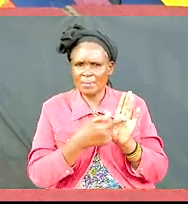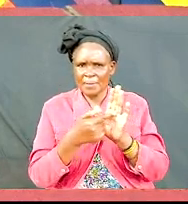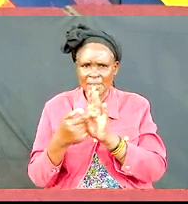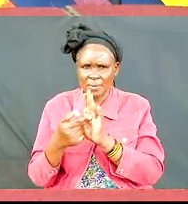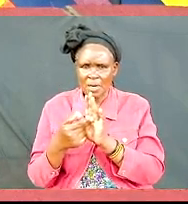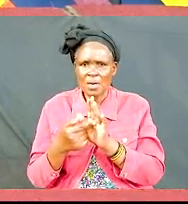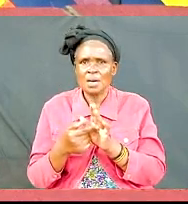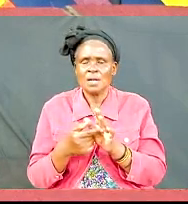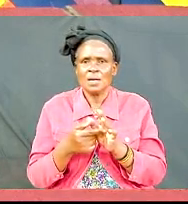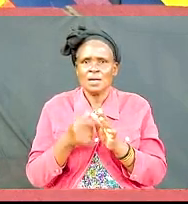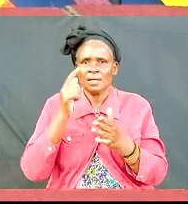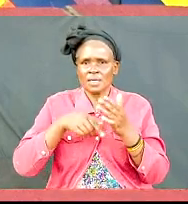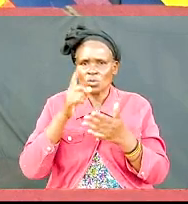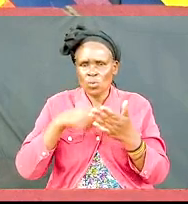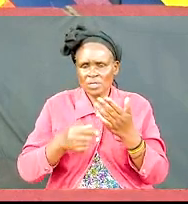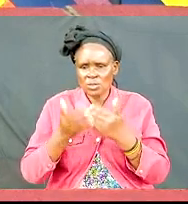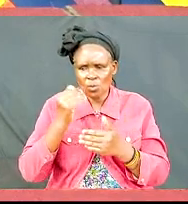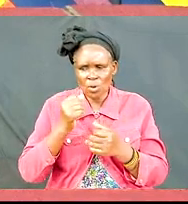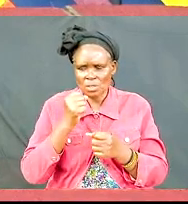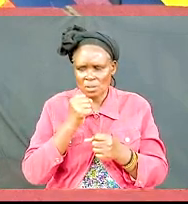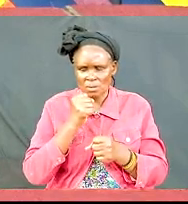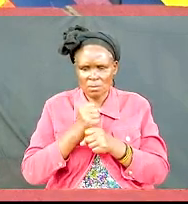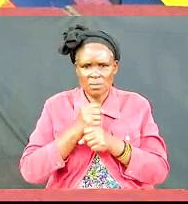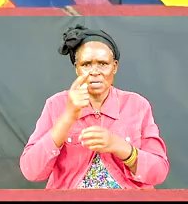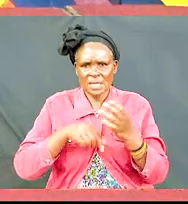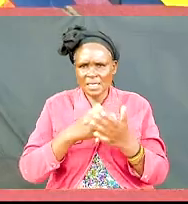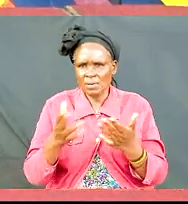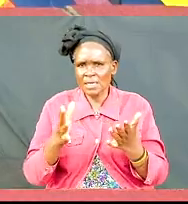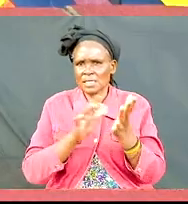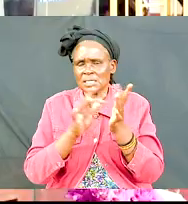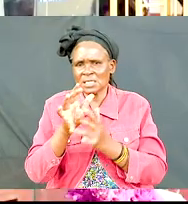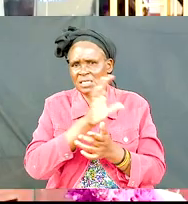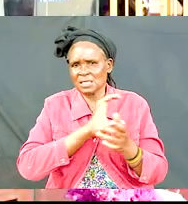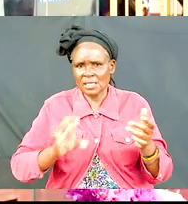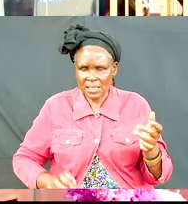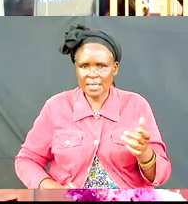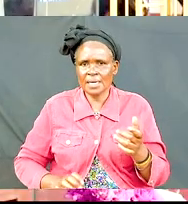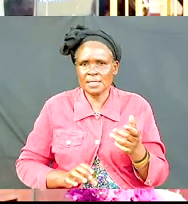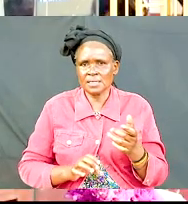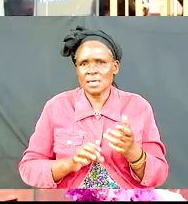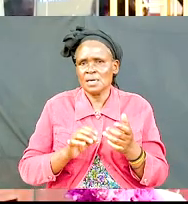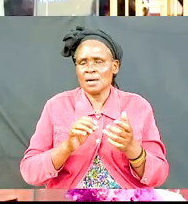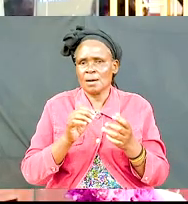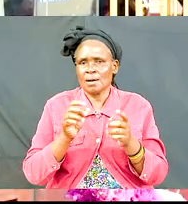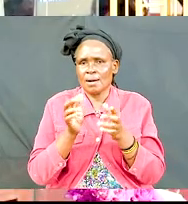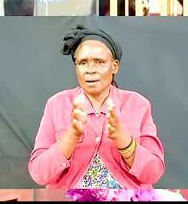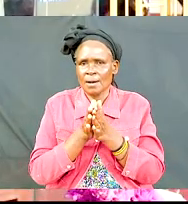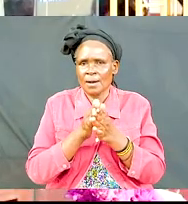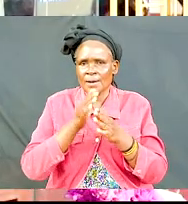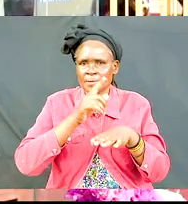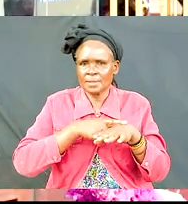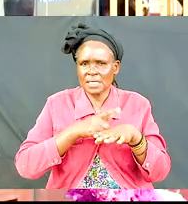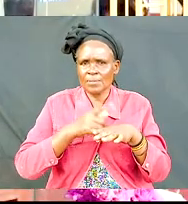But when the authorities thought that they had dealt Jesus Christ the final blow, and that they had